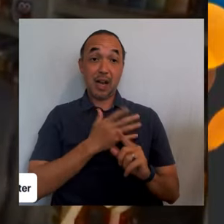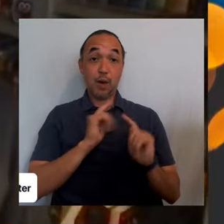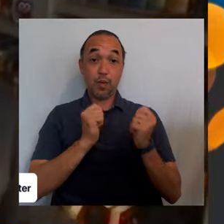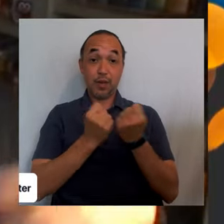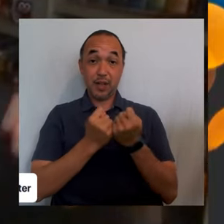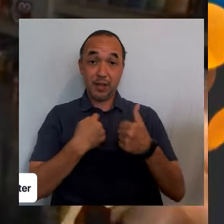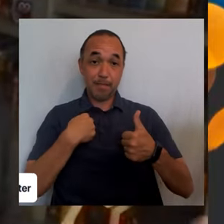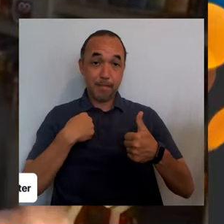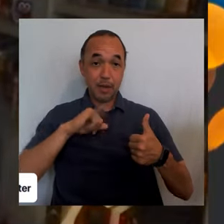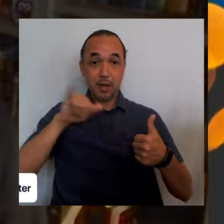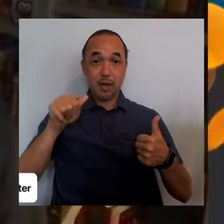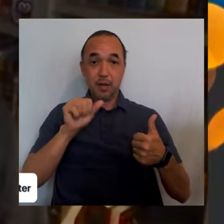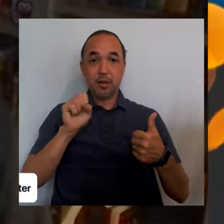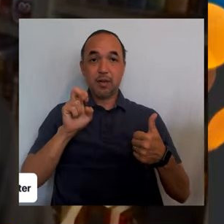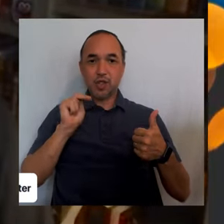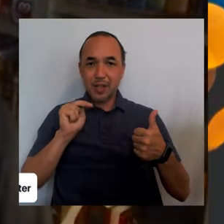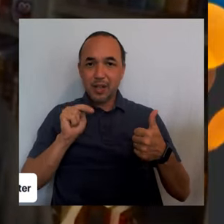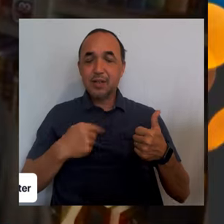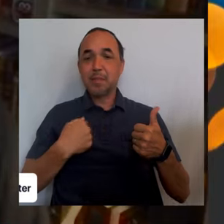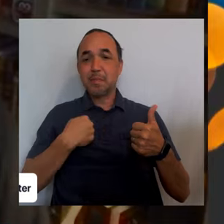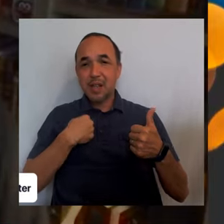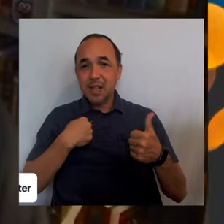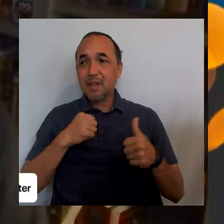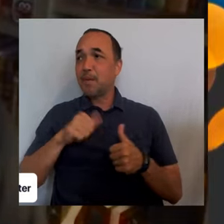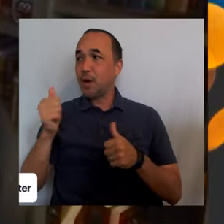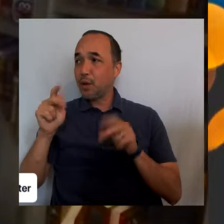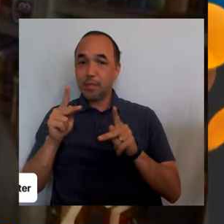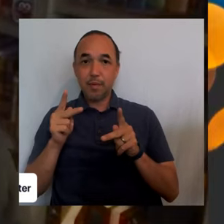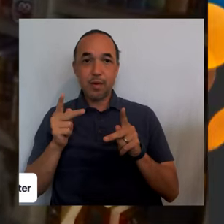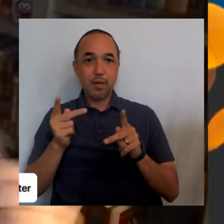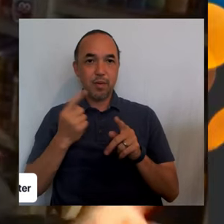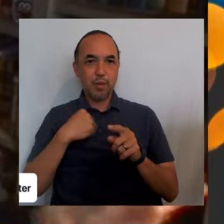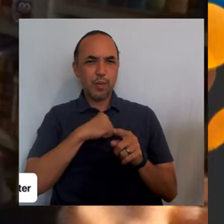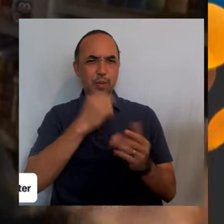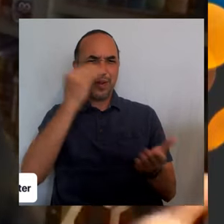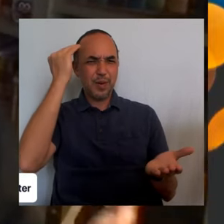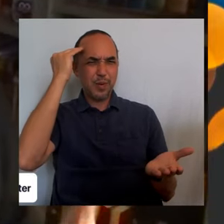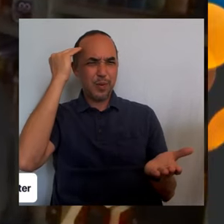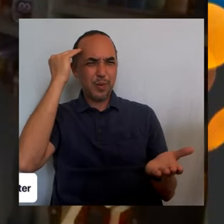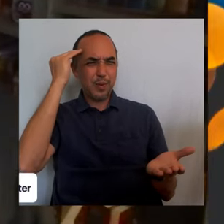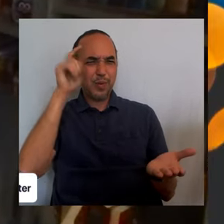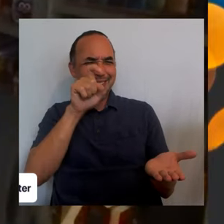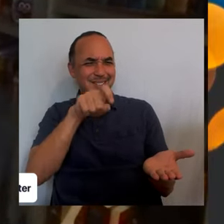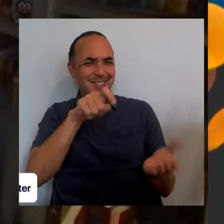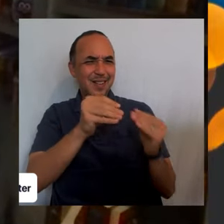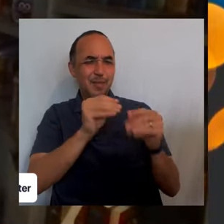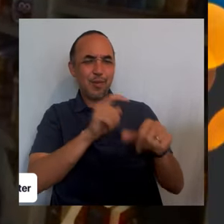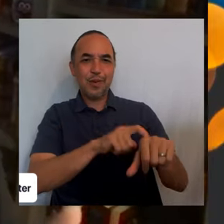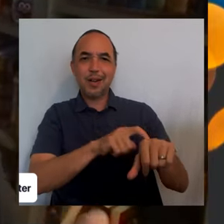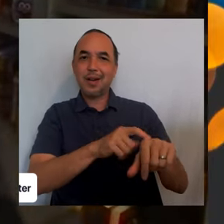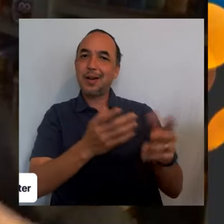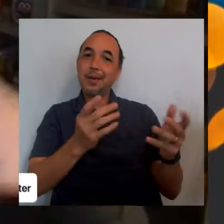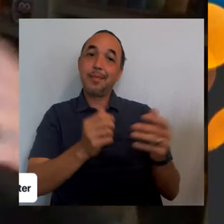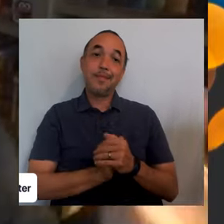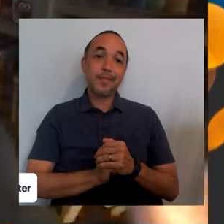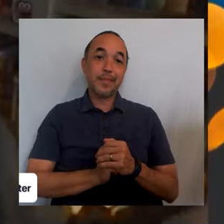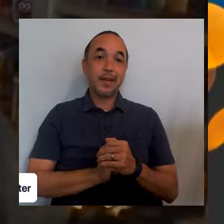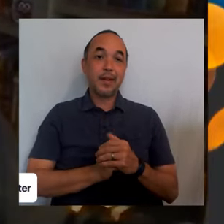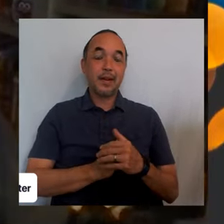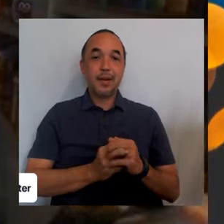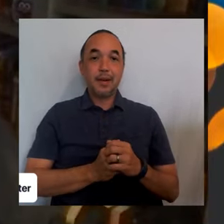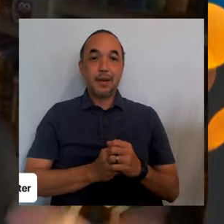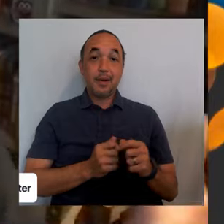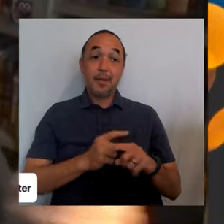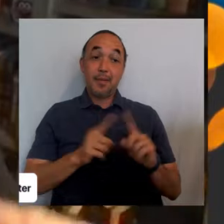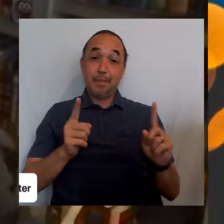Jason, me, everyone else, we knew that we just needed a little more time. But they were like, okay, but this is